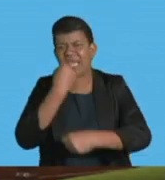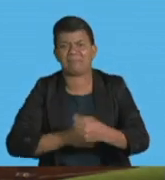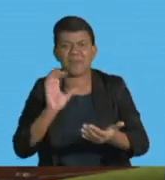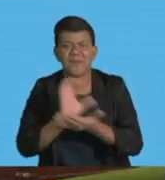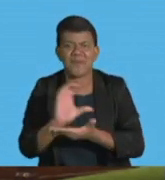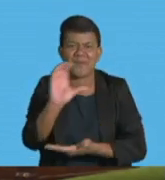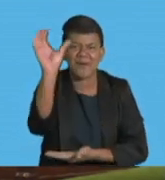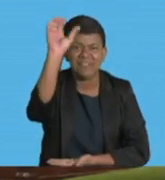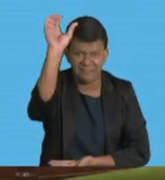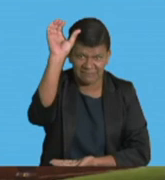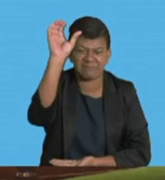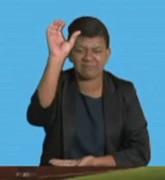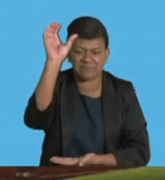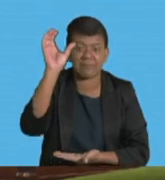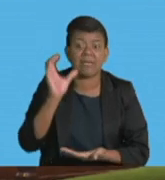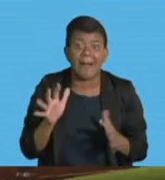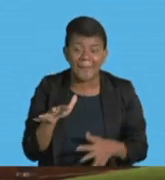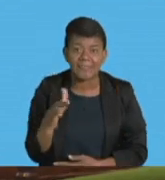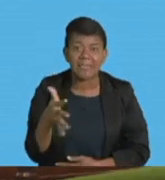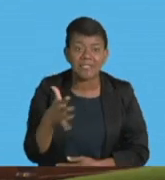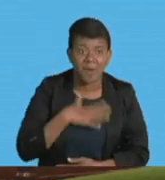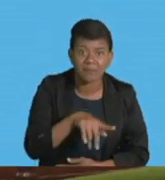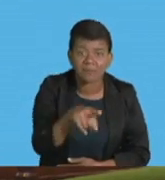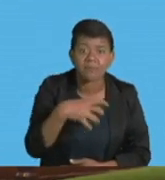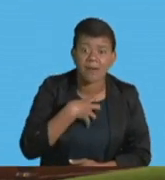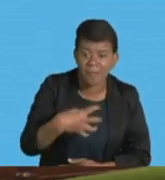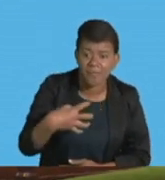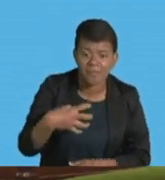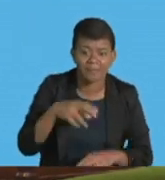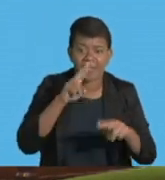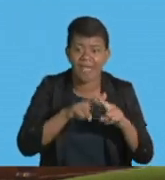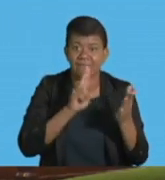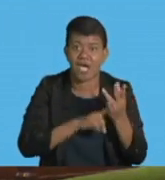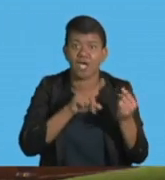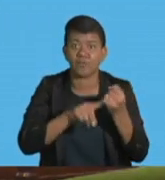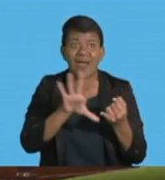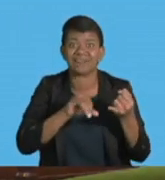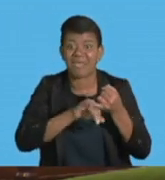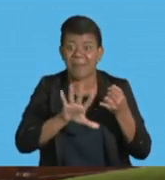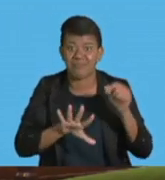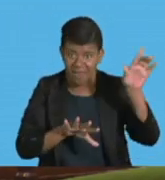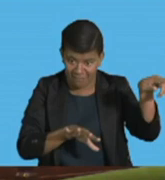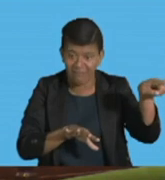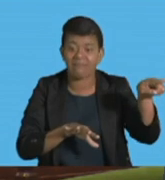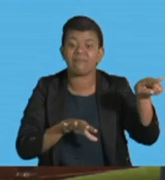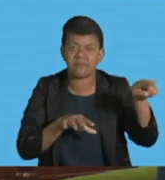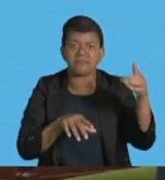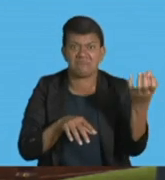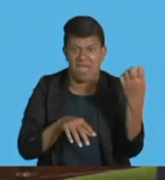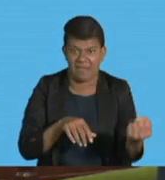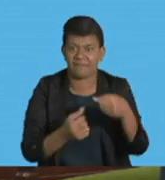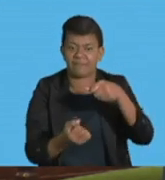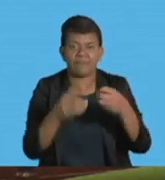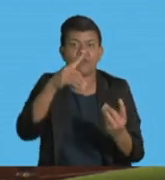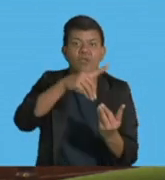up doing more damage than good. The Fiji National University offers a postgraduate diploma in mental health and postgraduate certificate